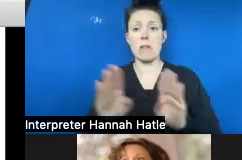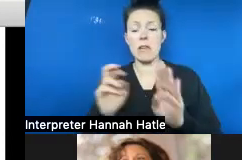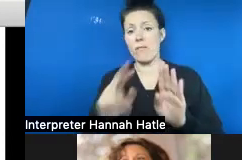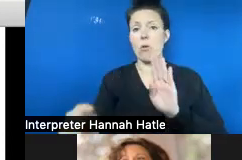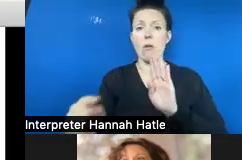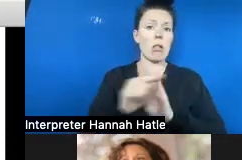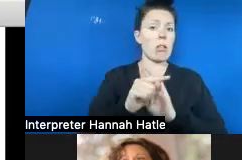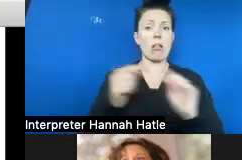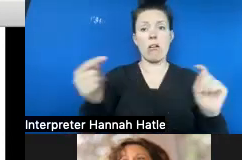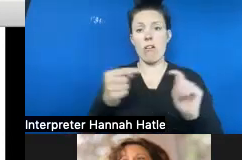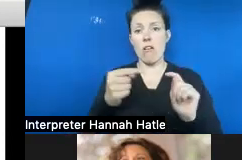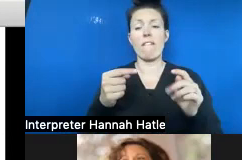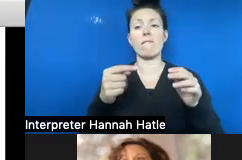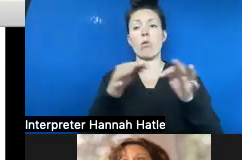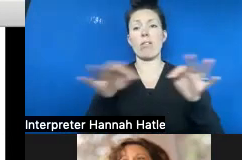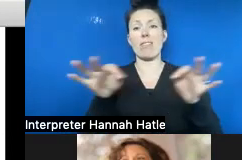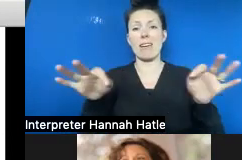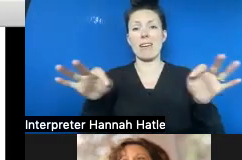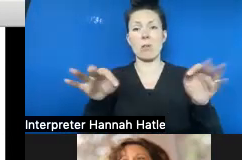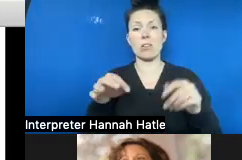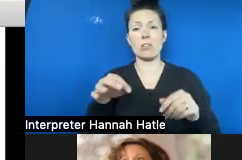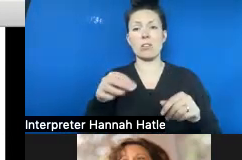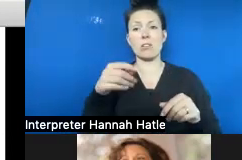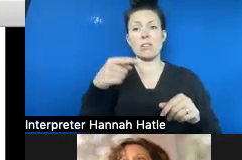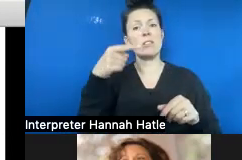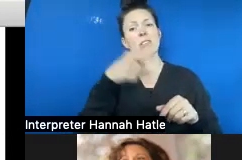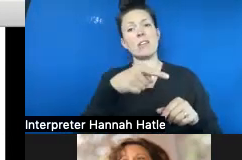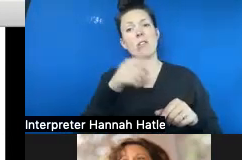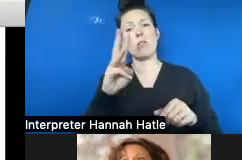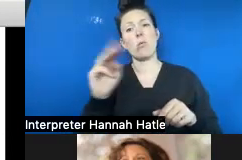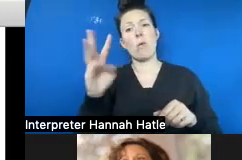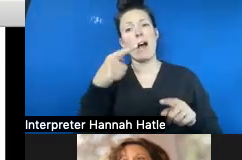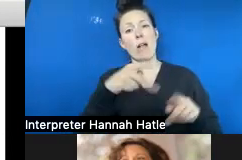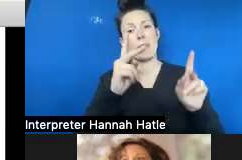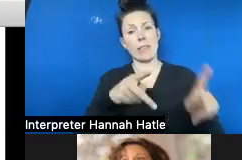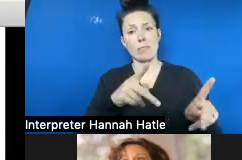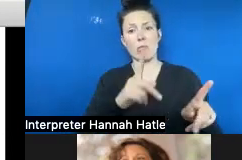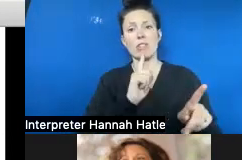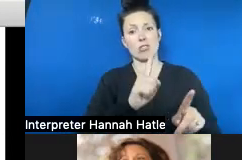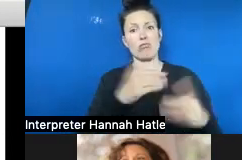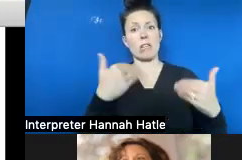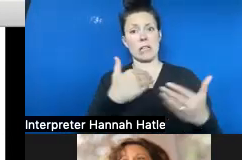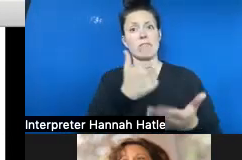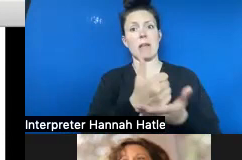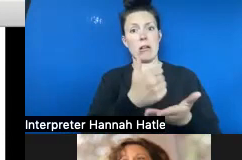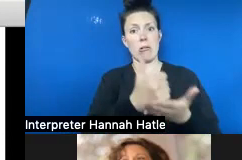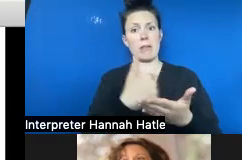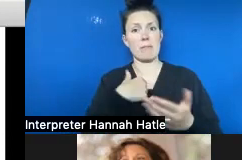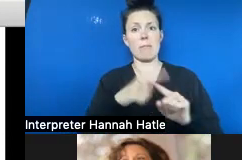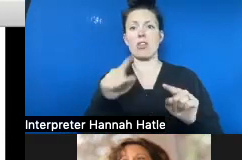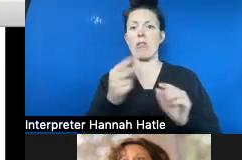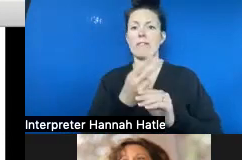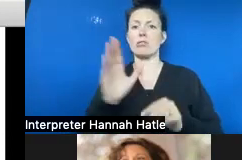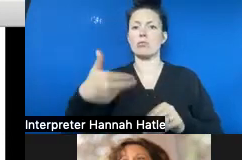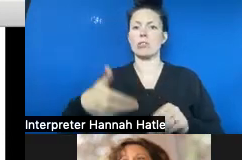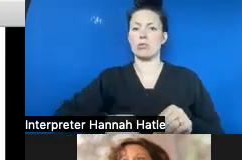in front of you, because you're like, man, this person really is going to bat for me. But you'll have to use your instinct on whether it, you know, to do it in the moment